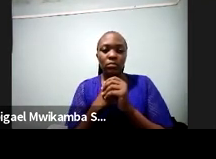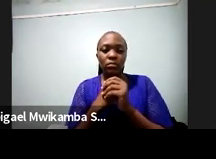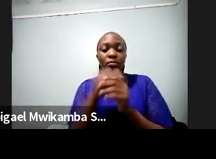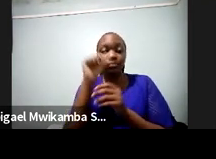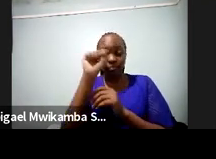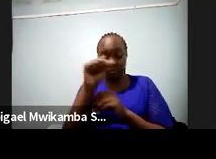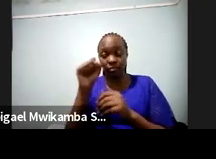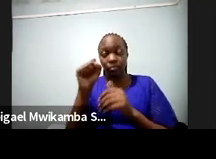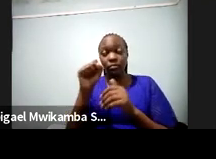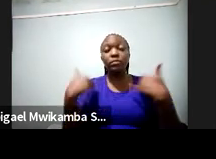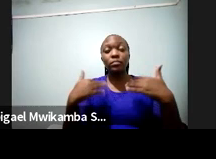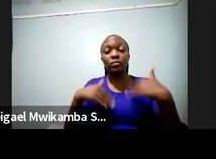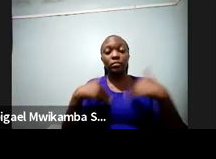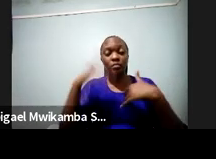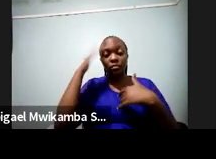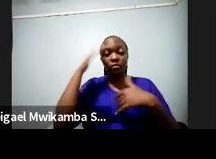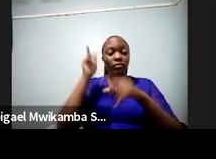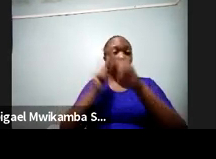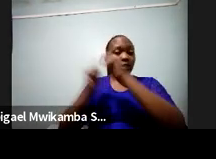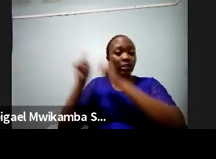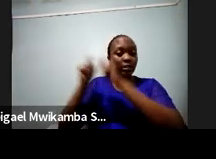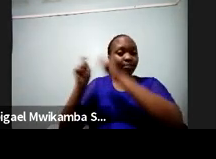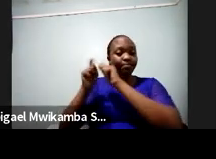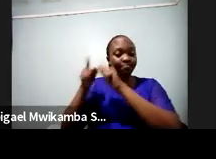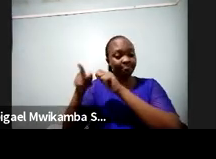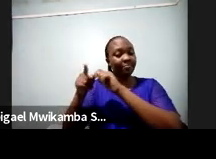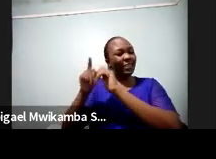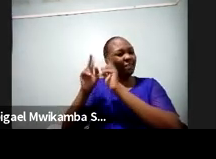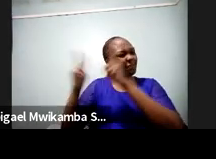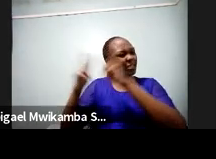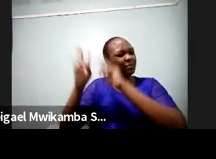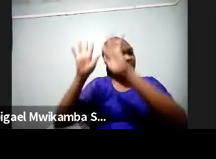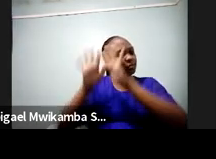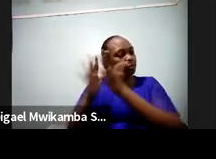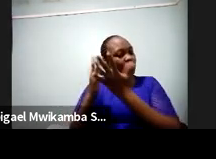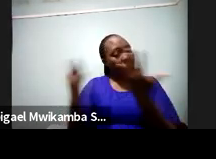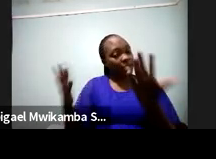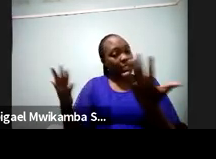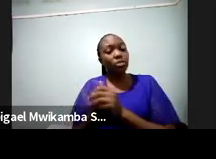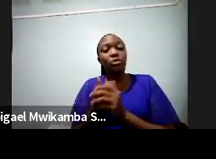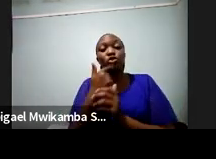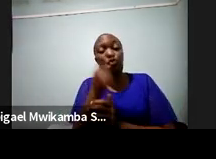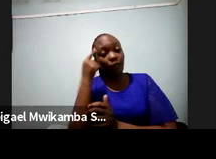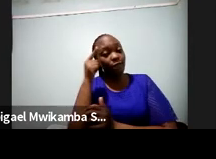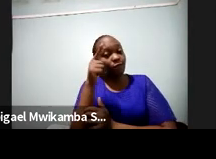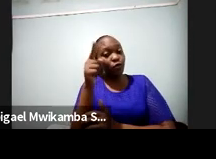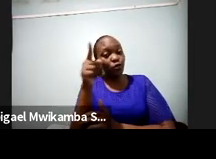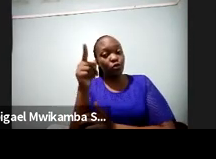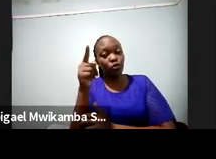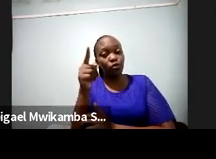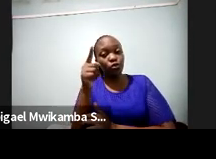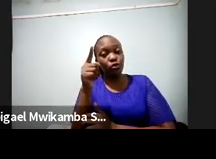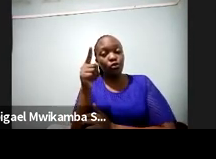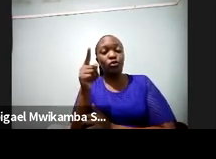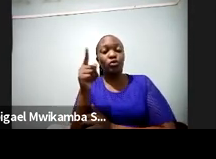So for you to make money and generate more wealth, you need to be flexible, have enough for you to move around and create wealth, rather